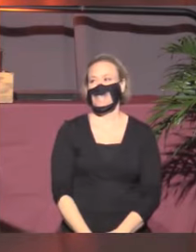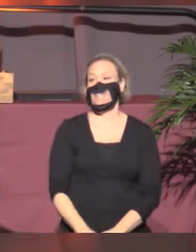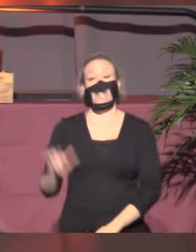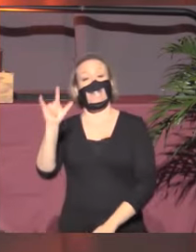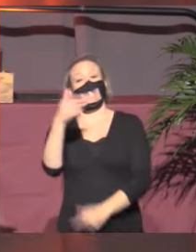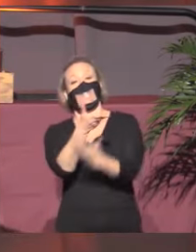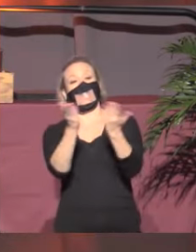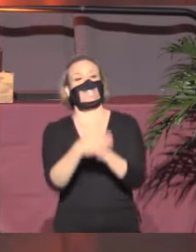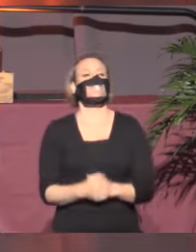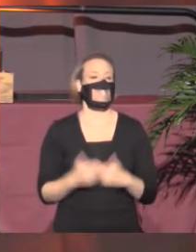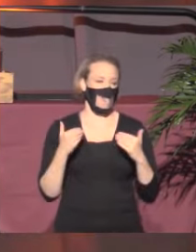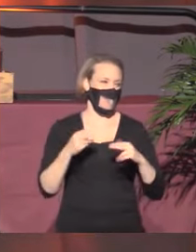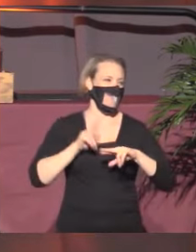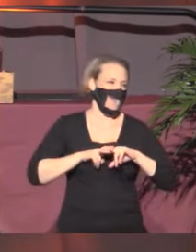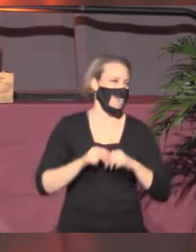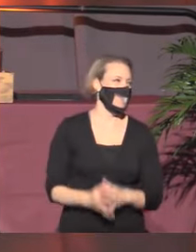You can be seated.